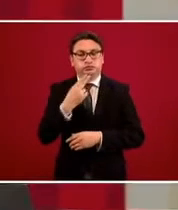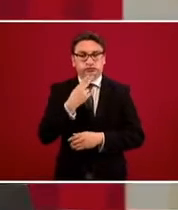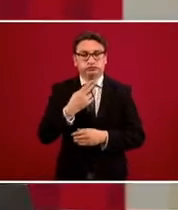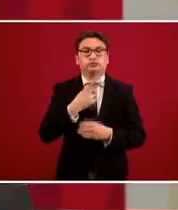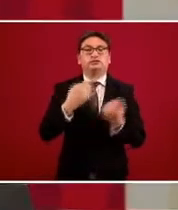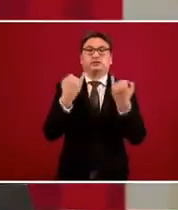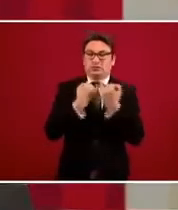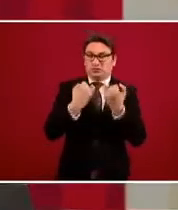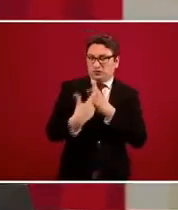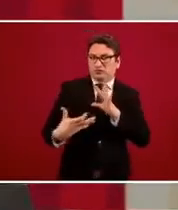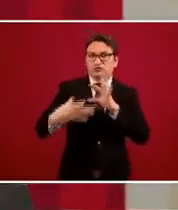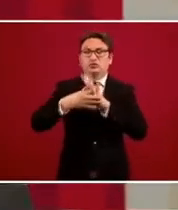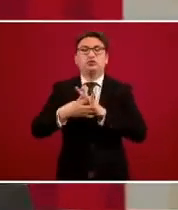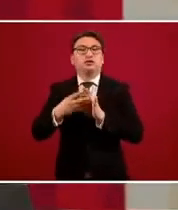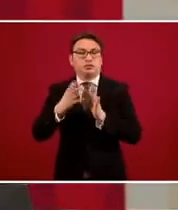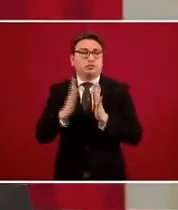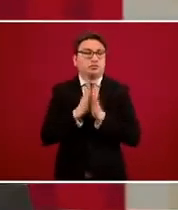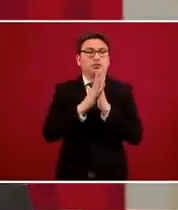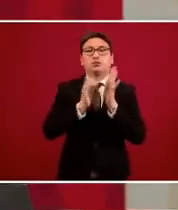additional number of beds.